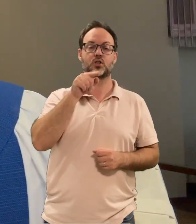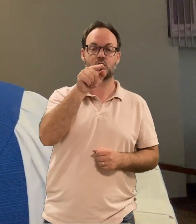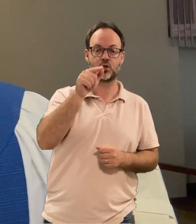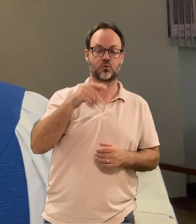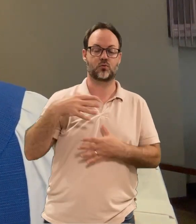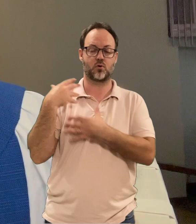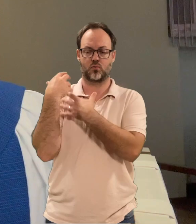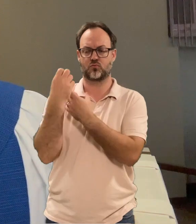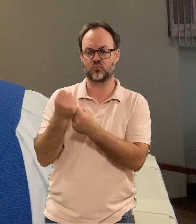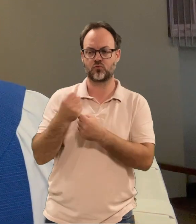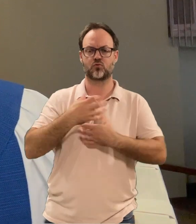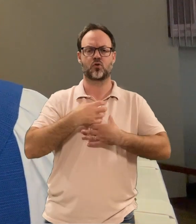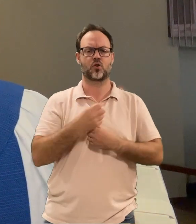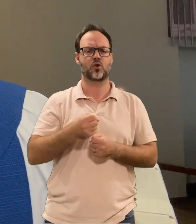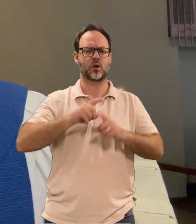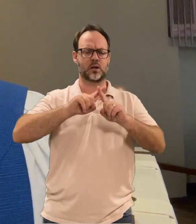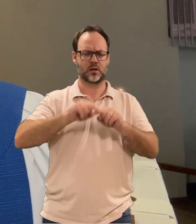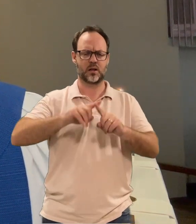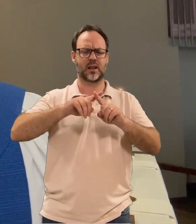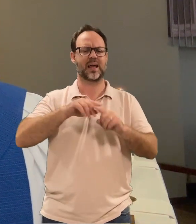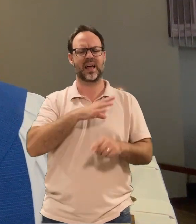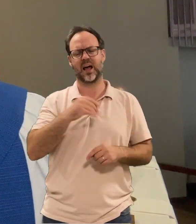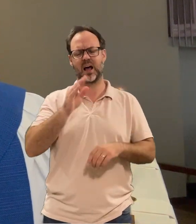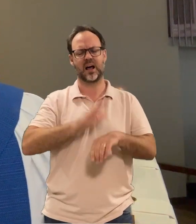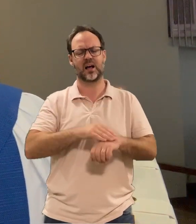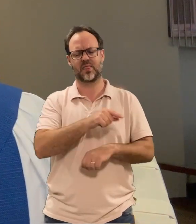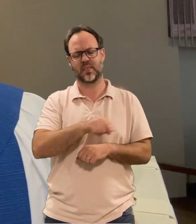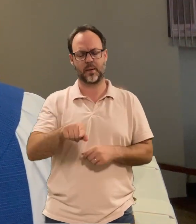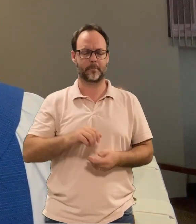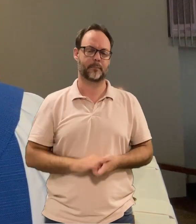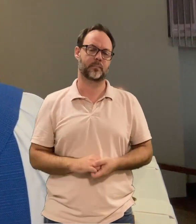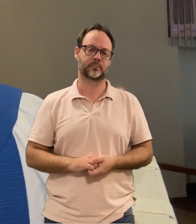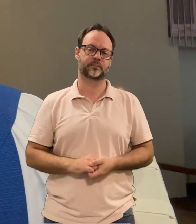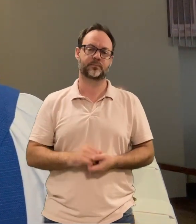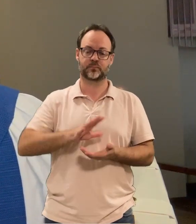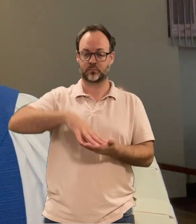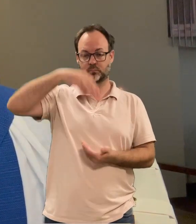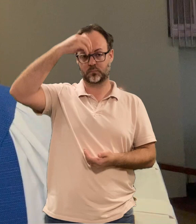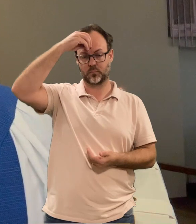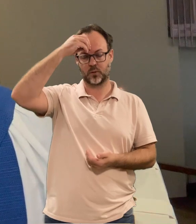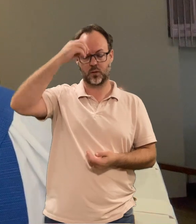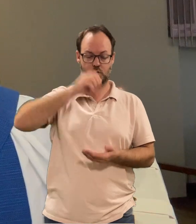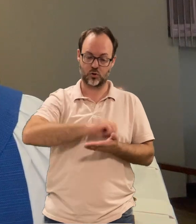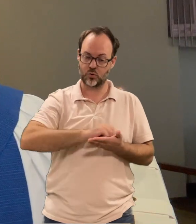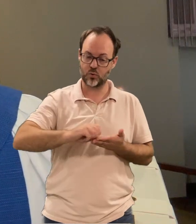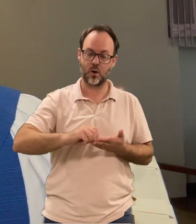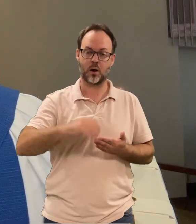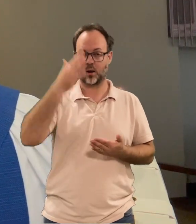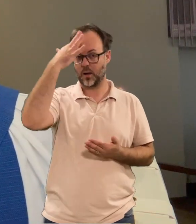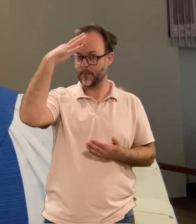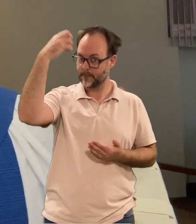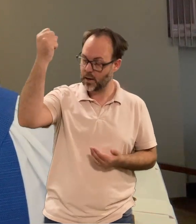of you. You are empowered to trust them and rely on them and depend on them. You learn them,